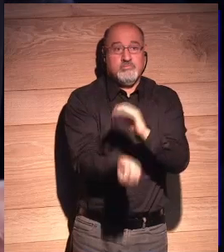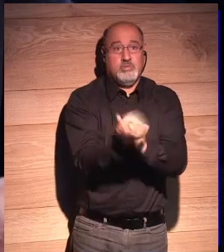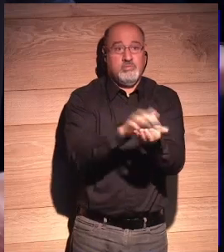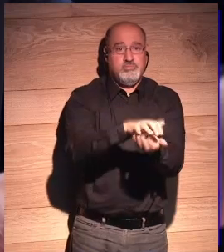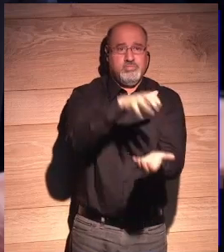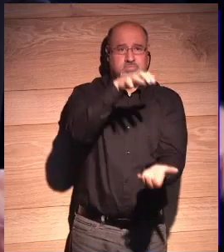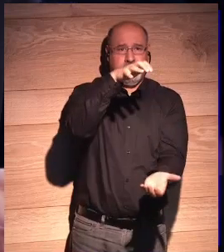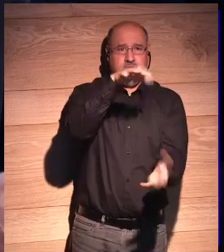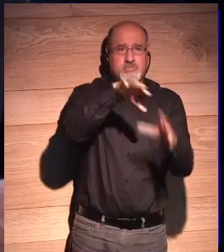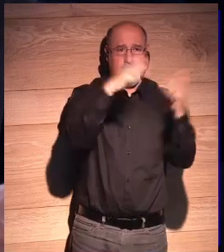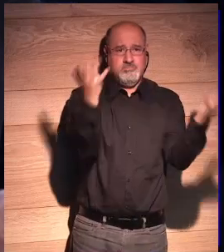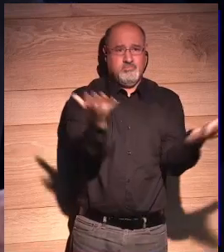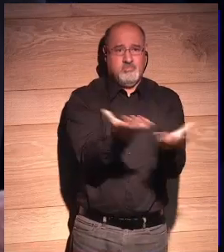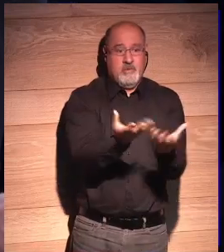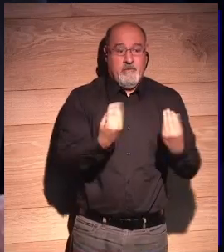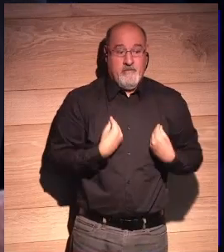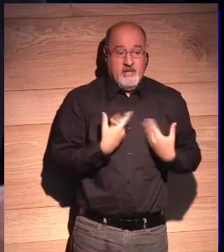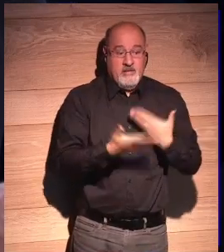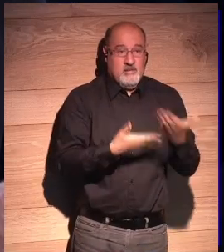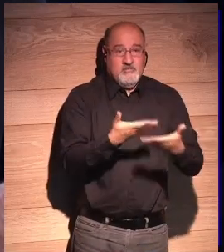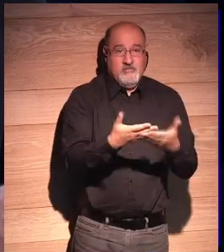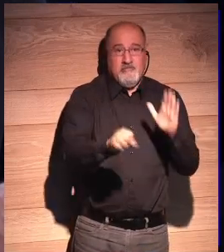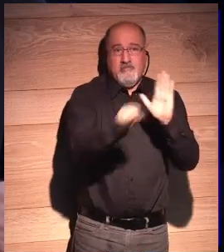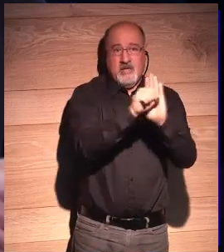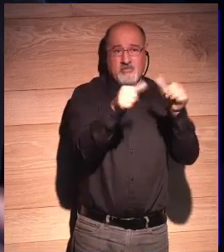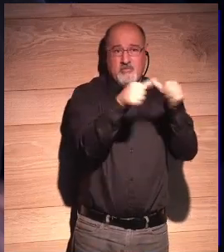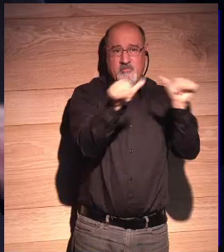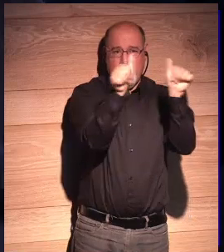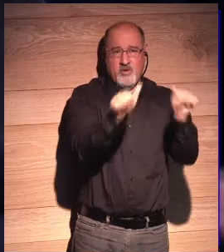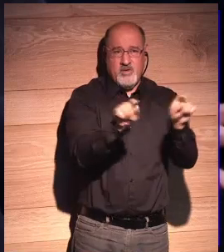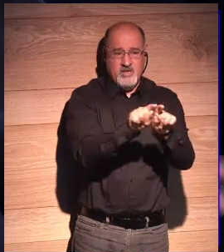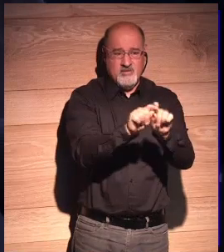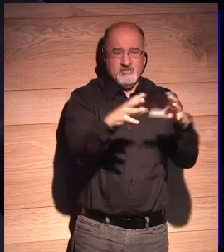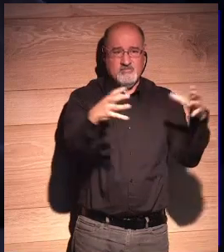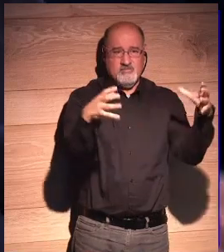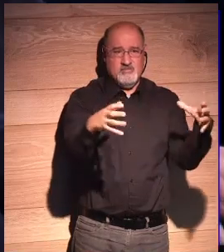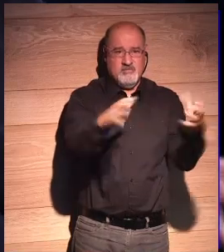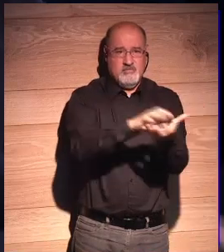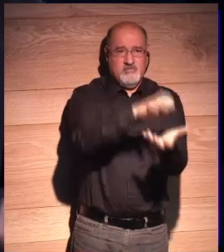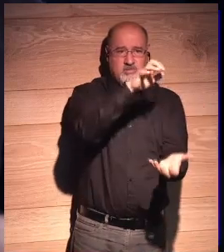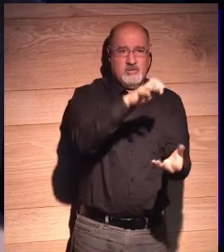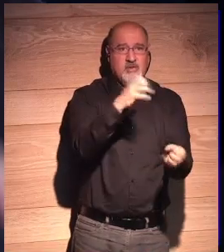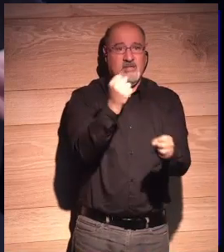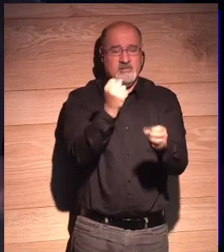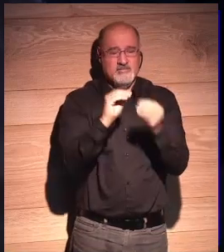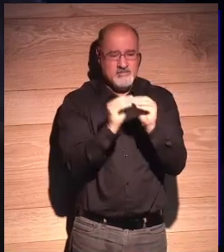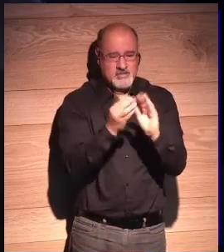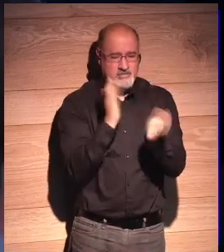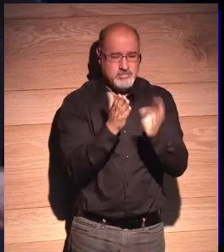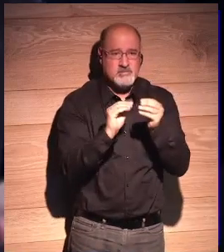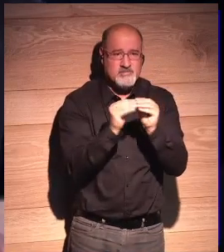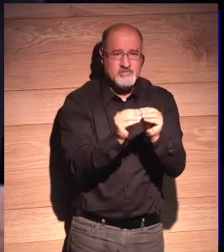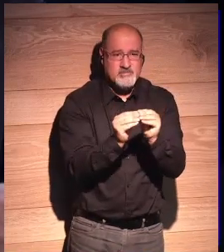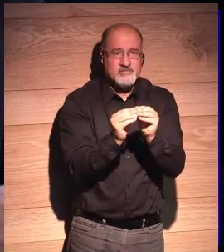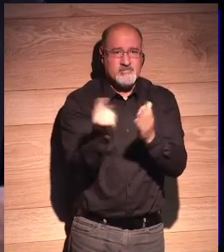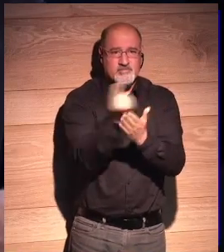all these different patterns, and that I had somehow, because of the work of this younger man, wound up who